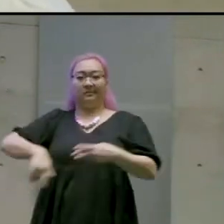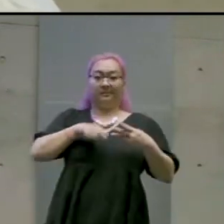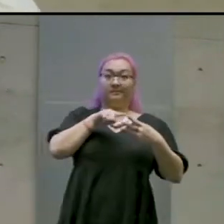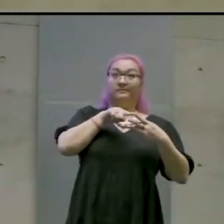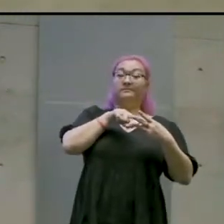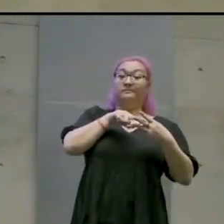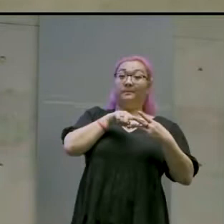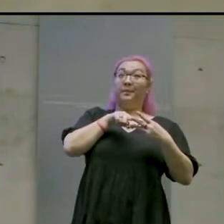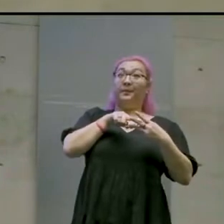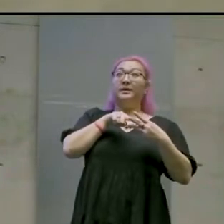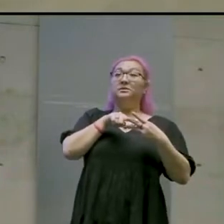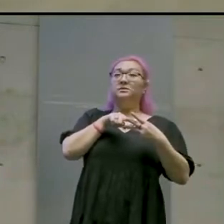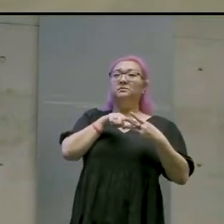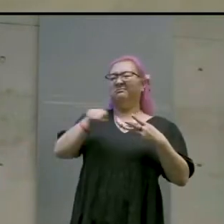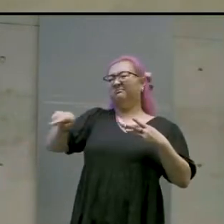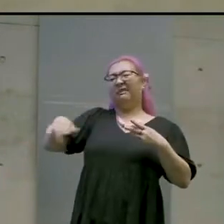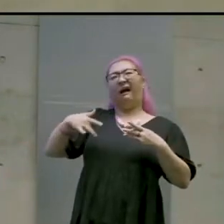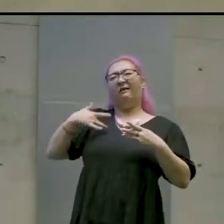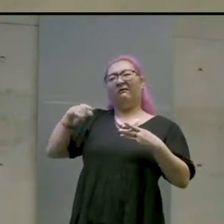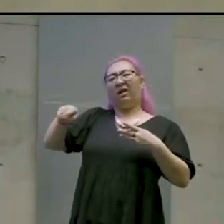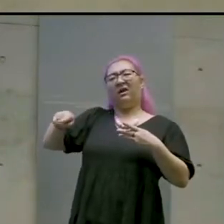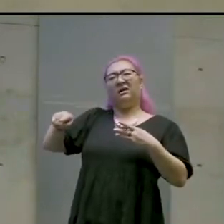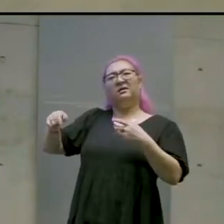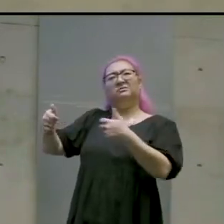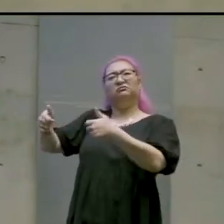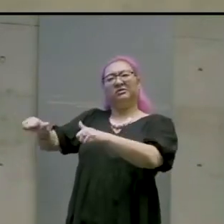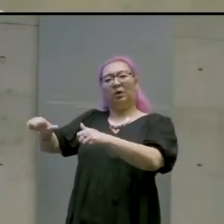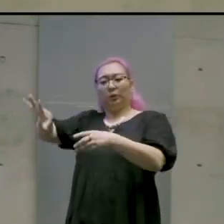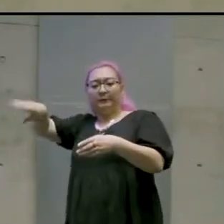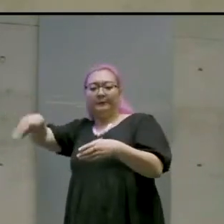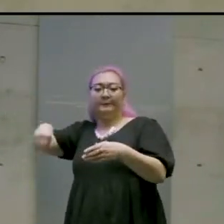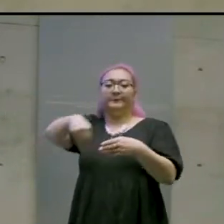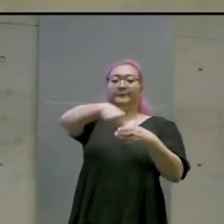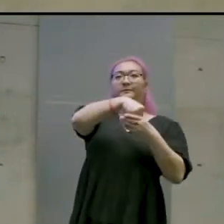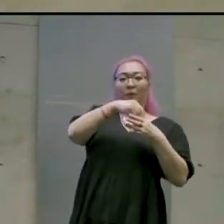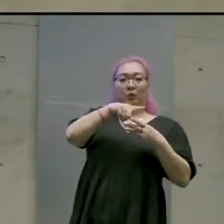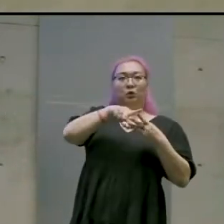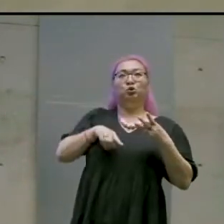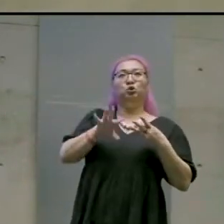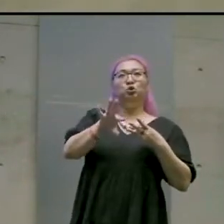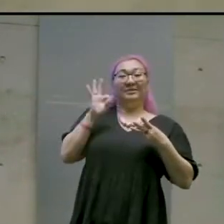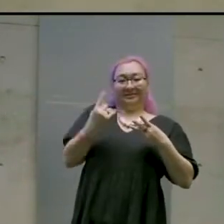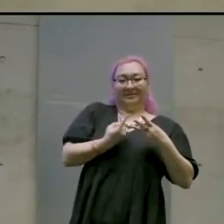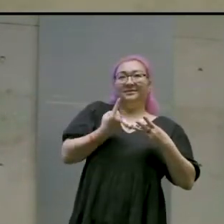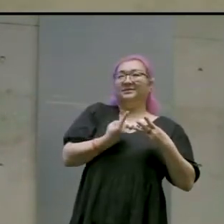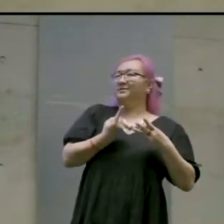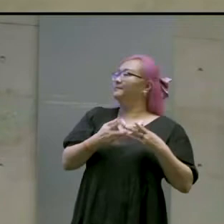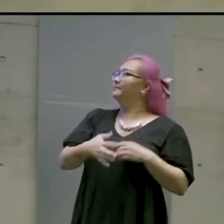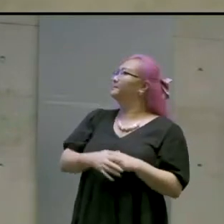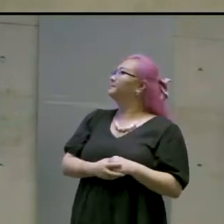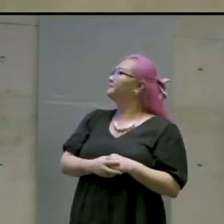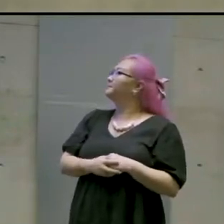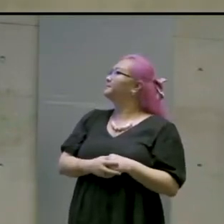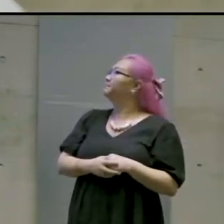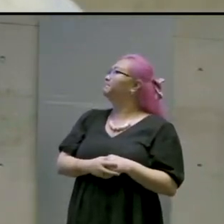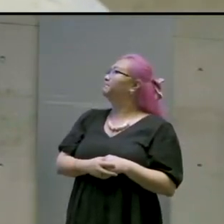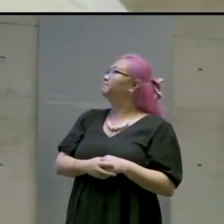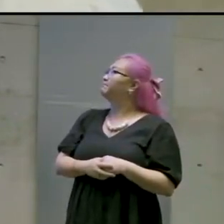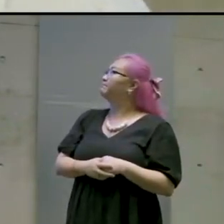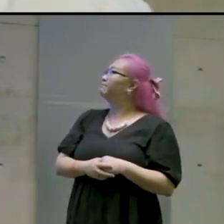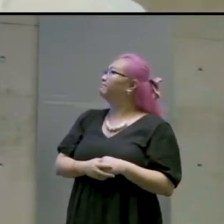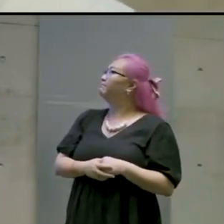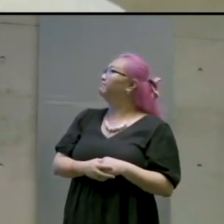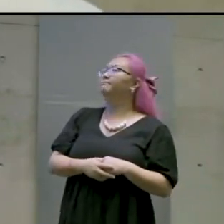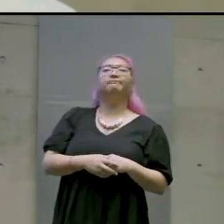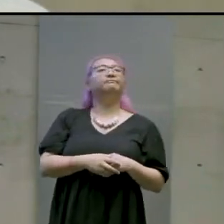actually things that I consider during that moment of choice. And I'll dig into that a little more. So to start with, I want to talk about